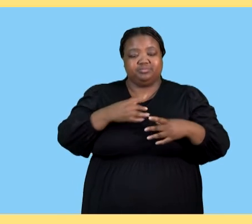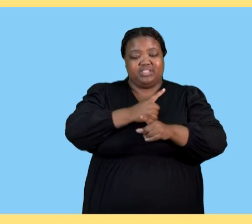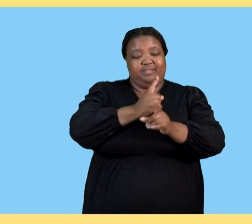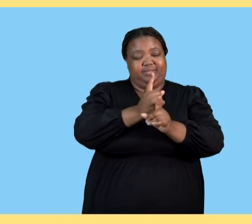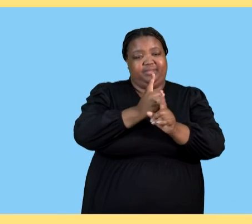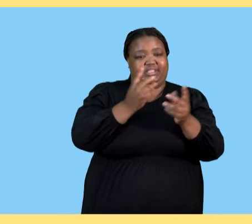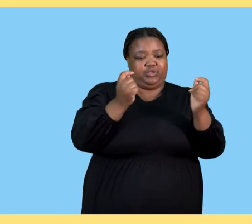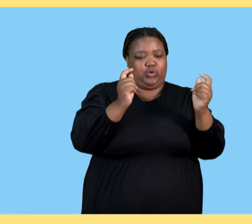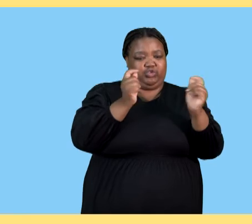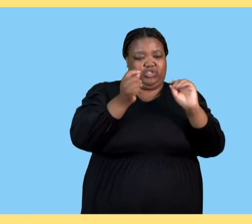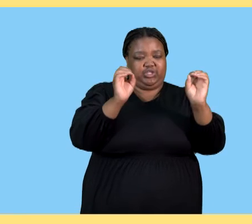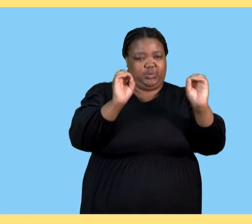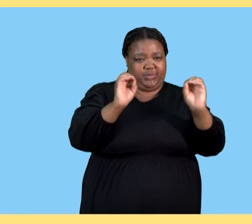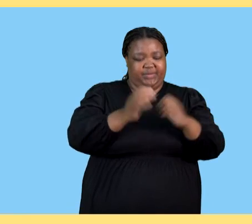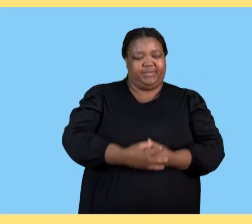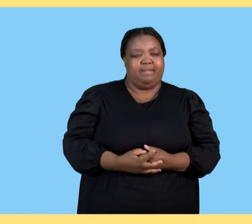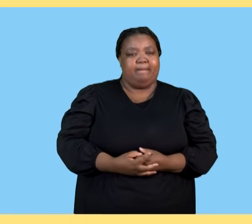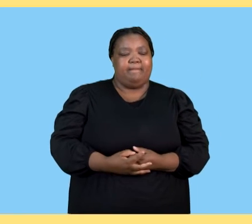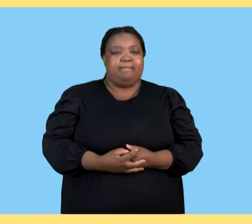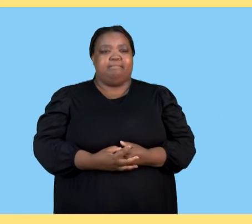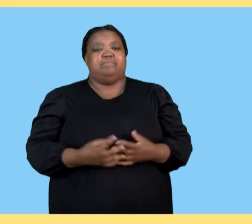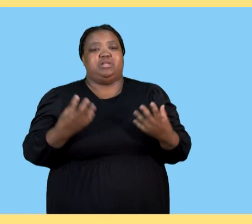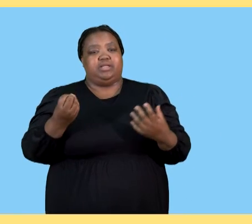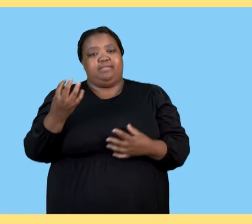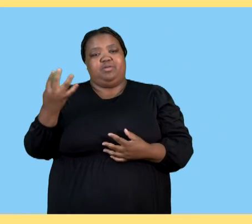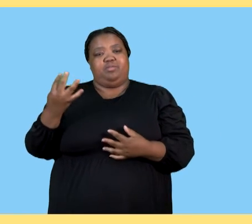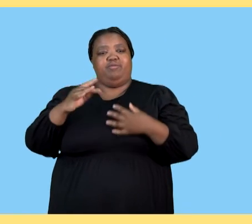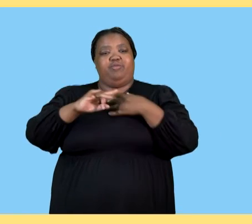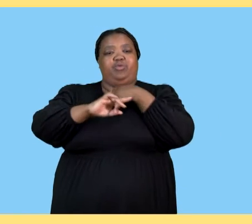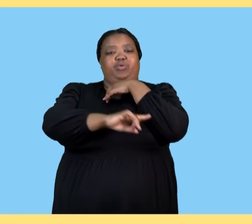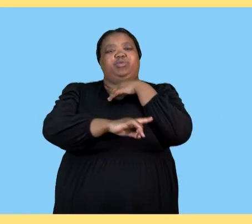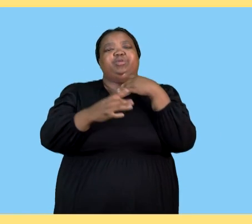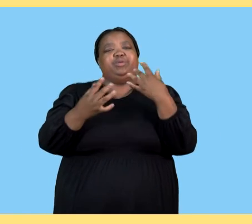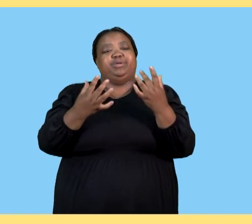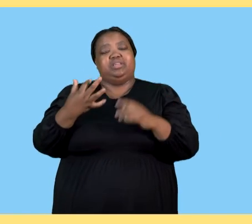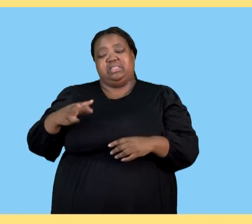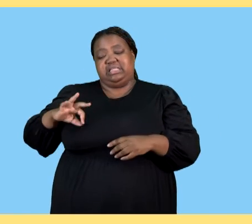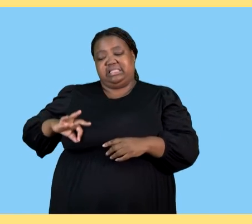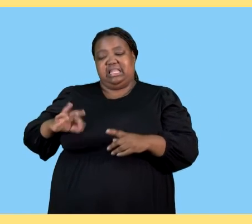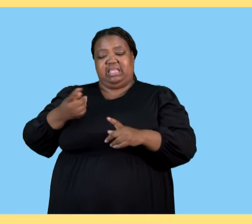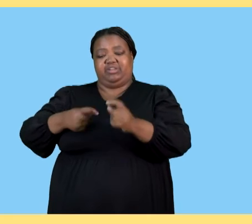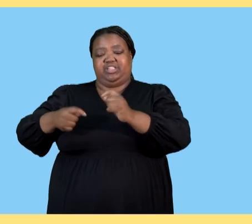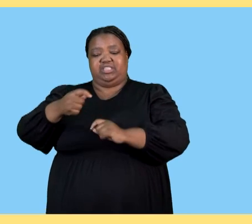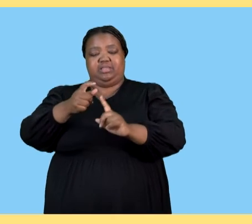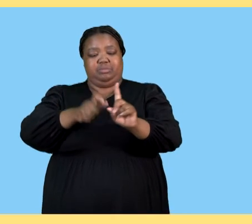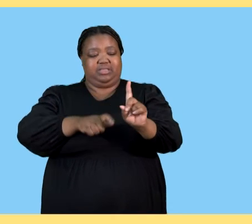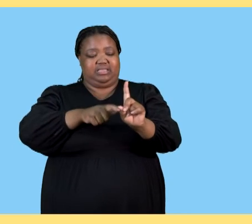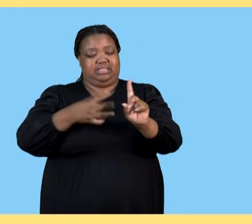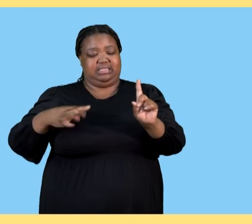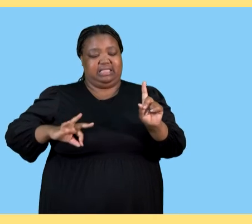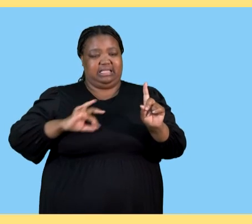three rather, on the fixed cost. That becomes number three on the fixed cost. The number four, lastly, it is the salary